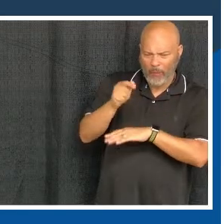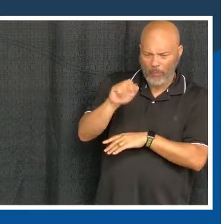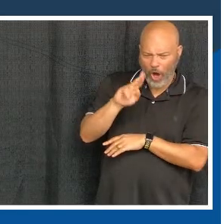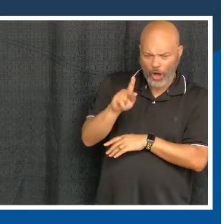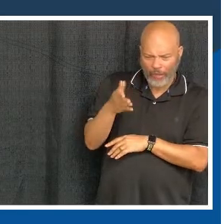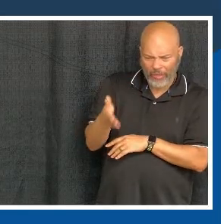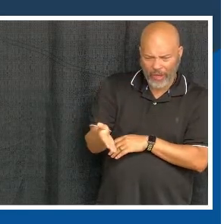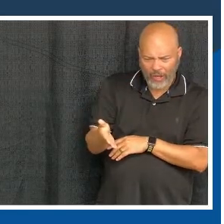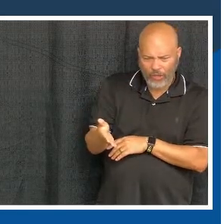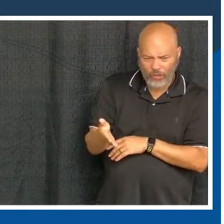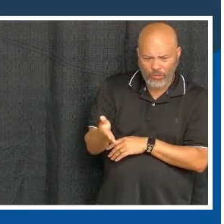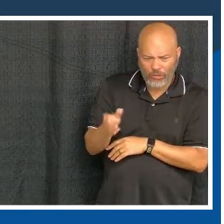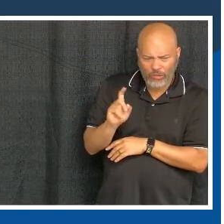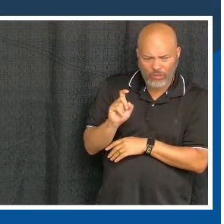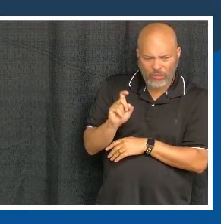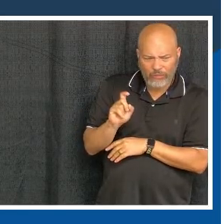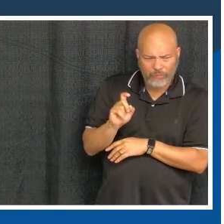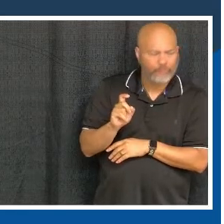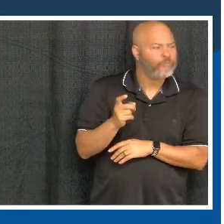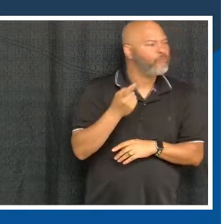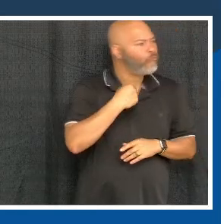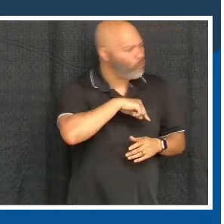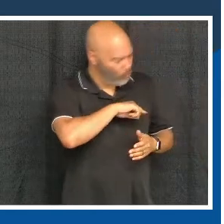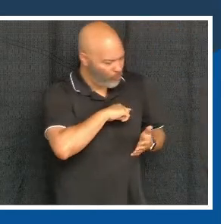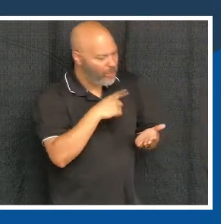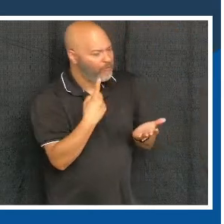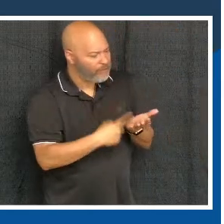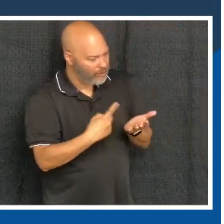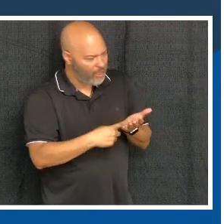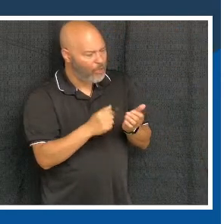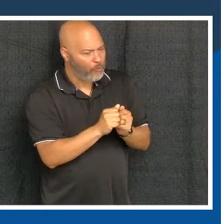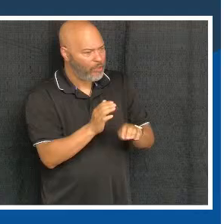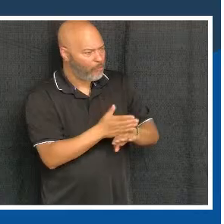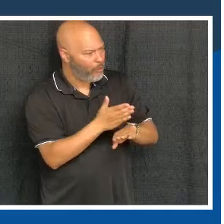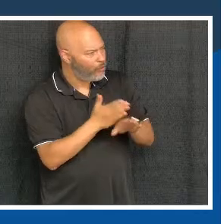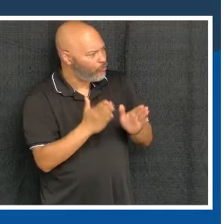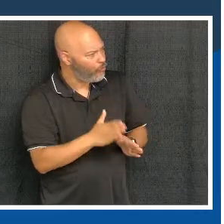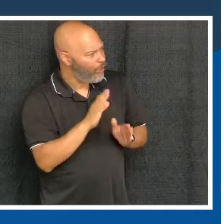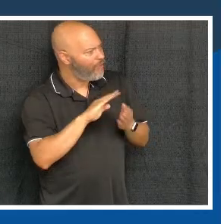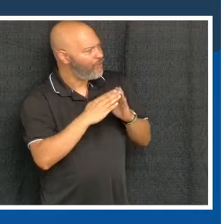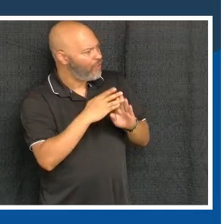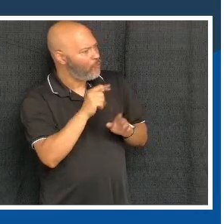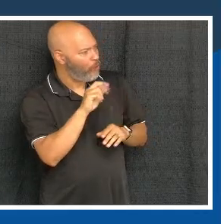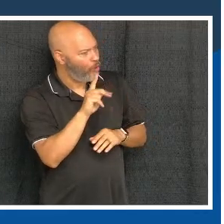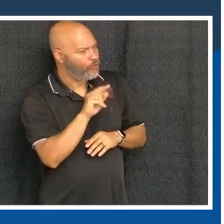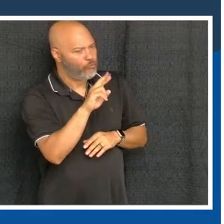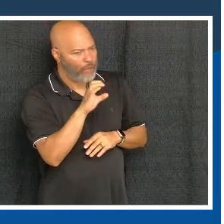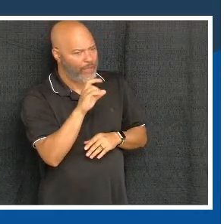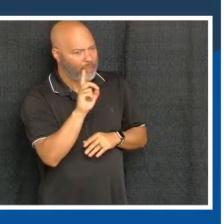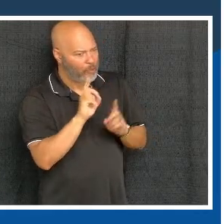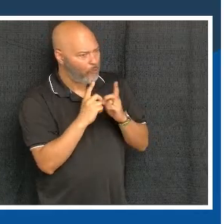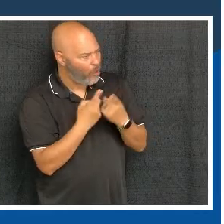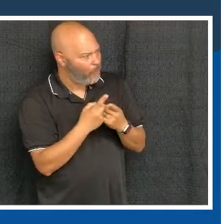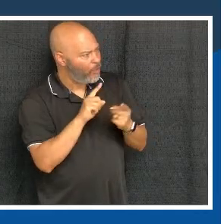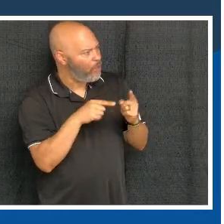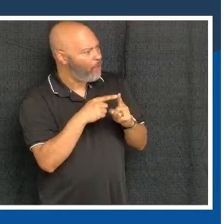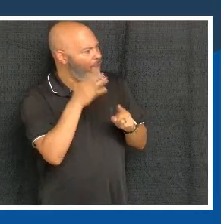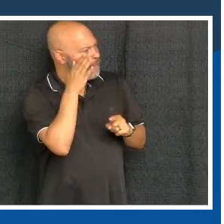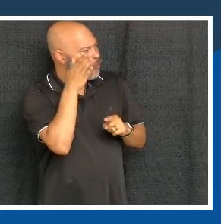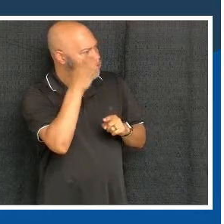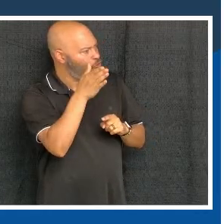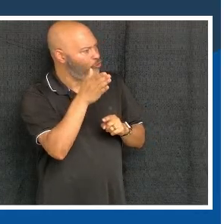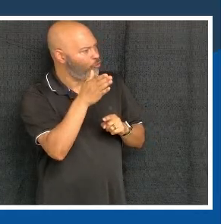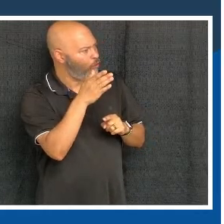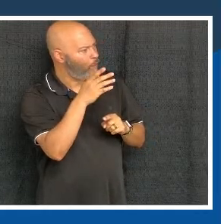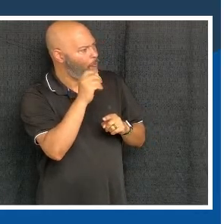here? We've been in discussions with the developer and the city Parks and Rec Department about the future